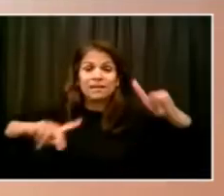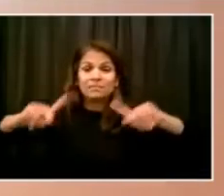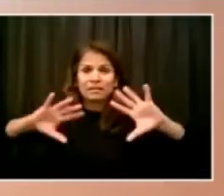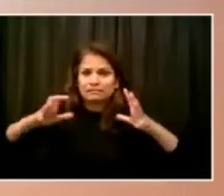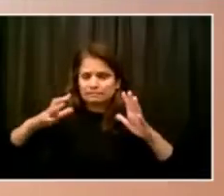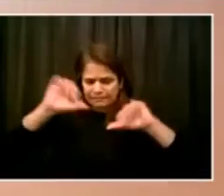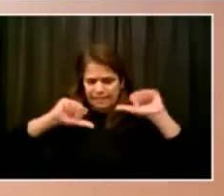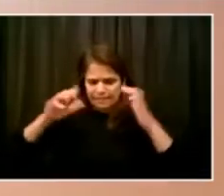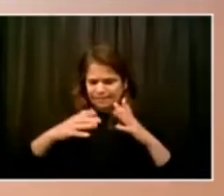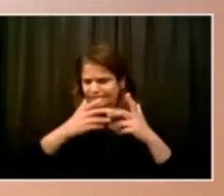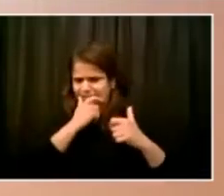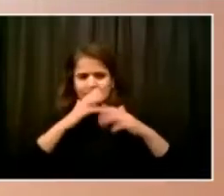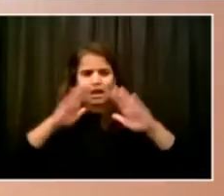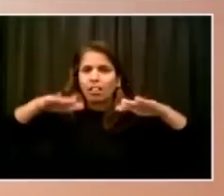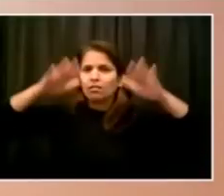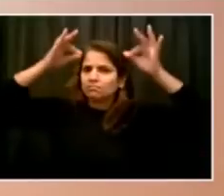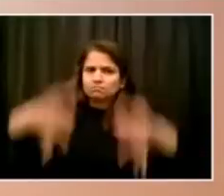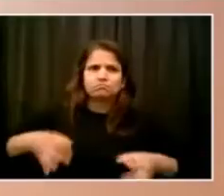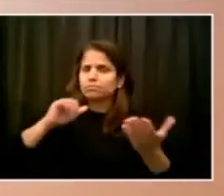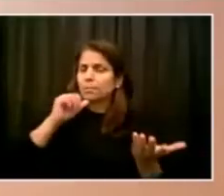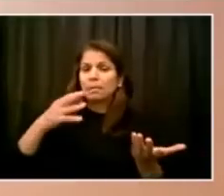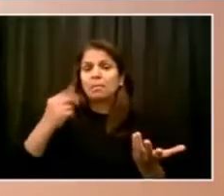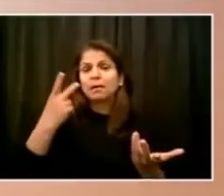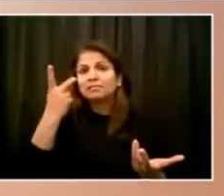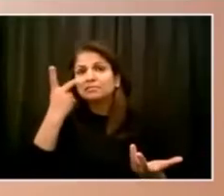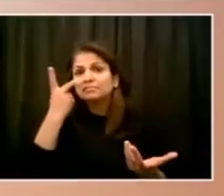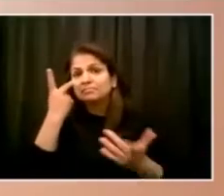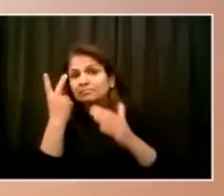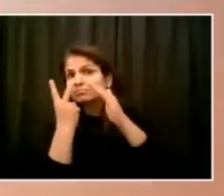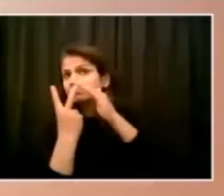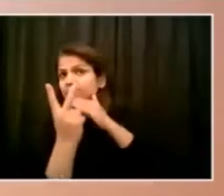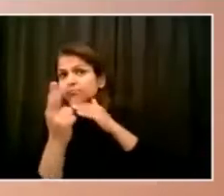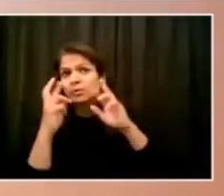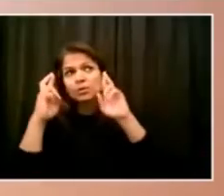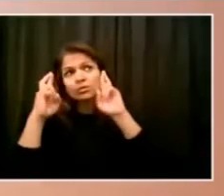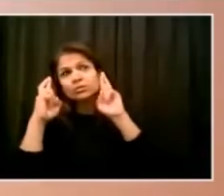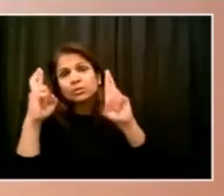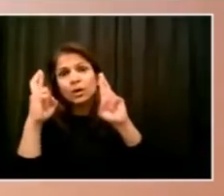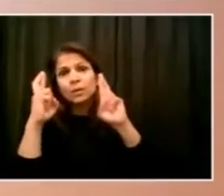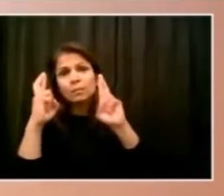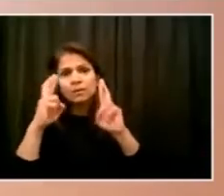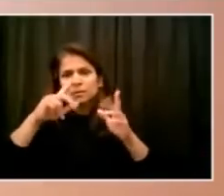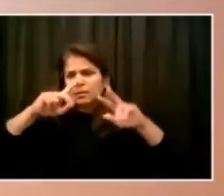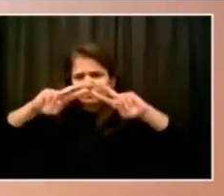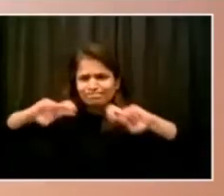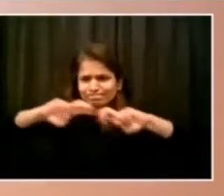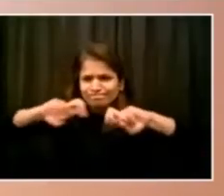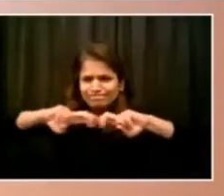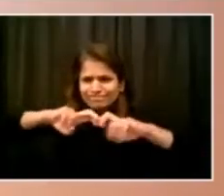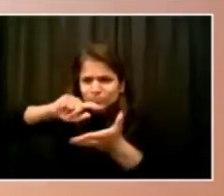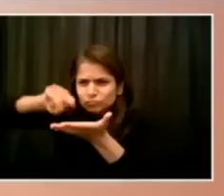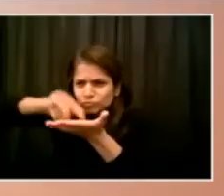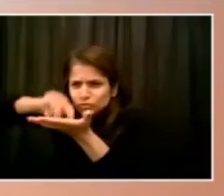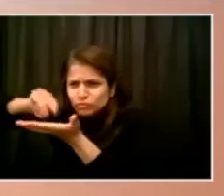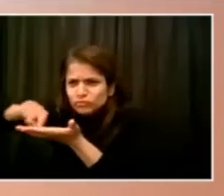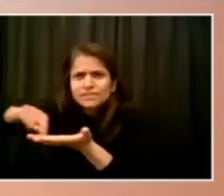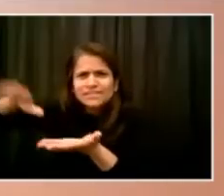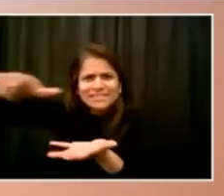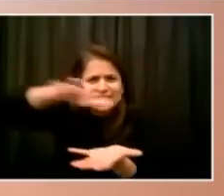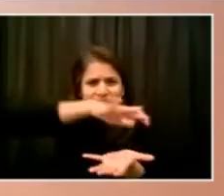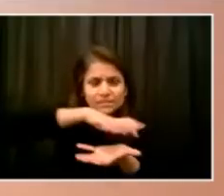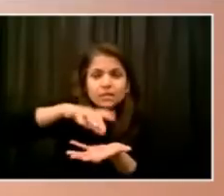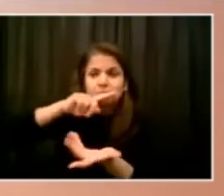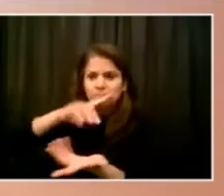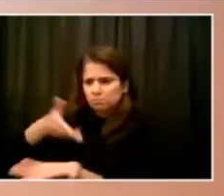it. But then we have the legal challenge. You would essentially be telling people who have normal immune systems but simply haven't